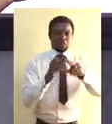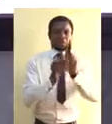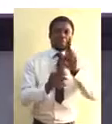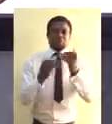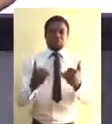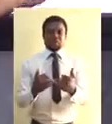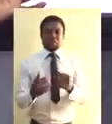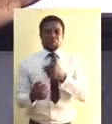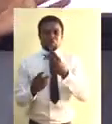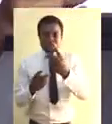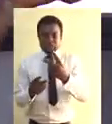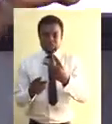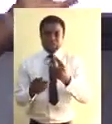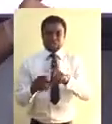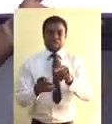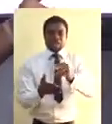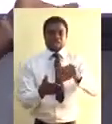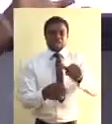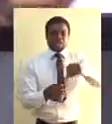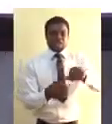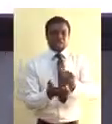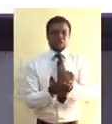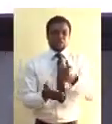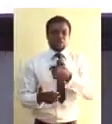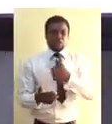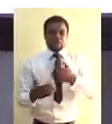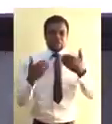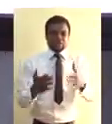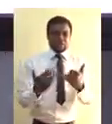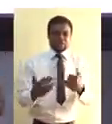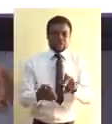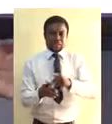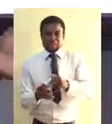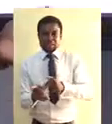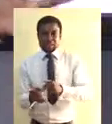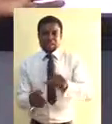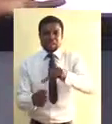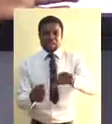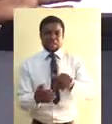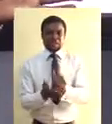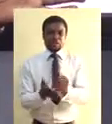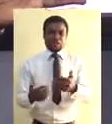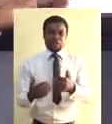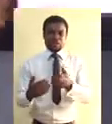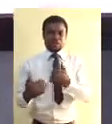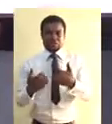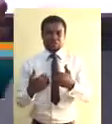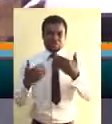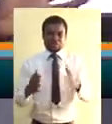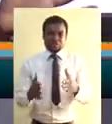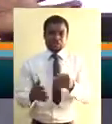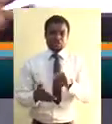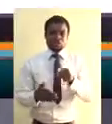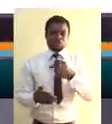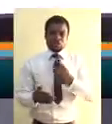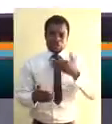at the aspect we just finished, the video on the STEM practical session. We know that in the school,